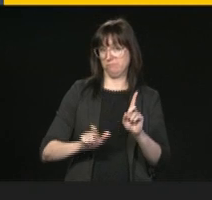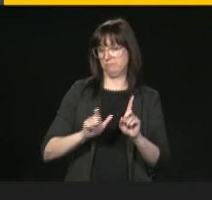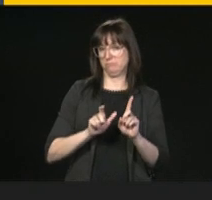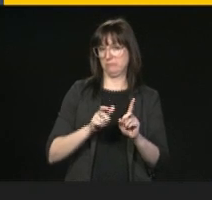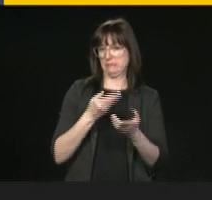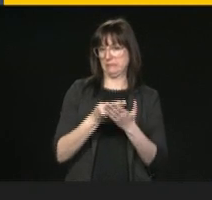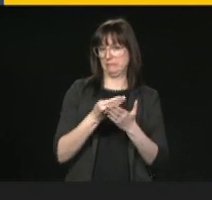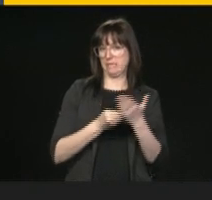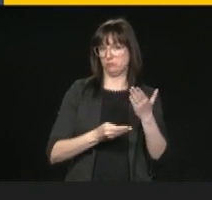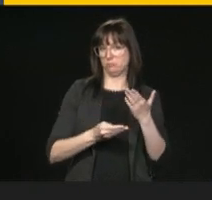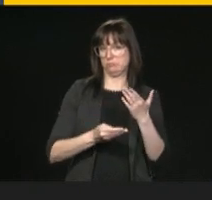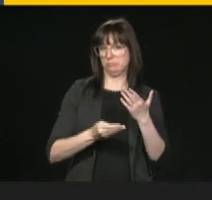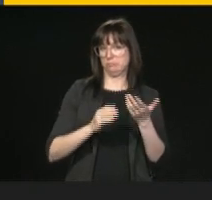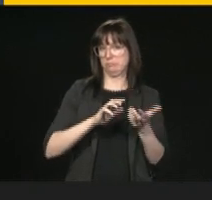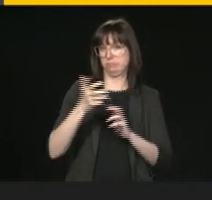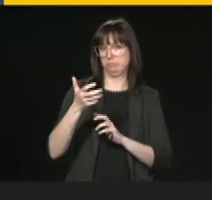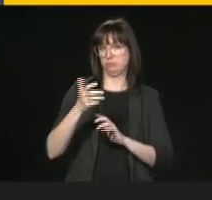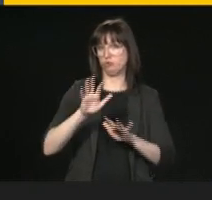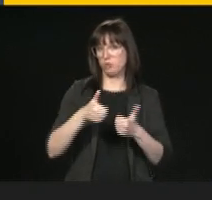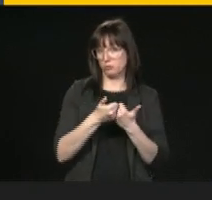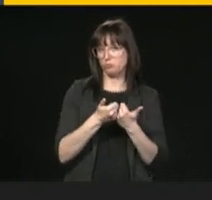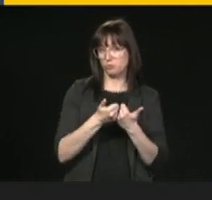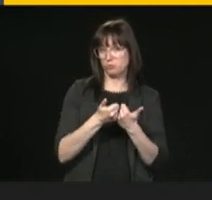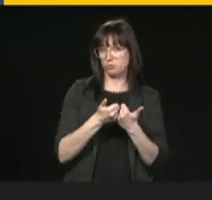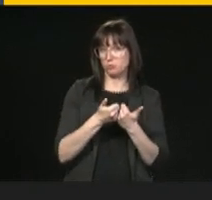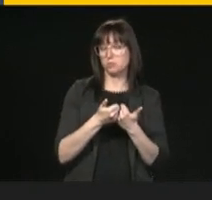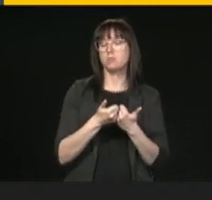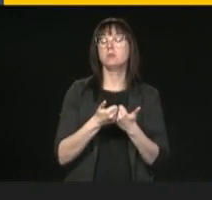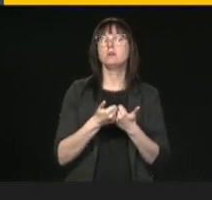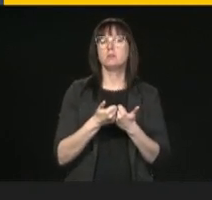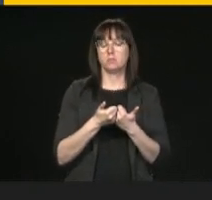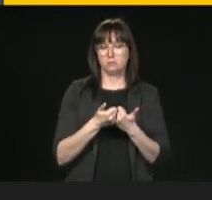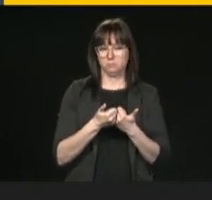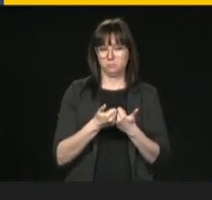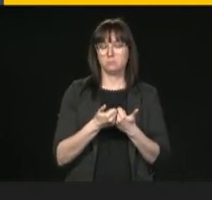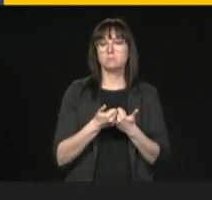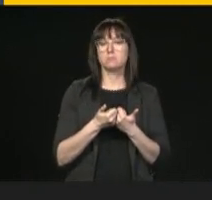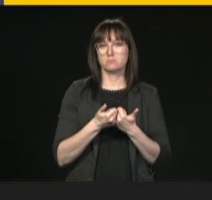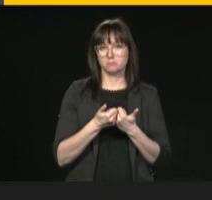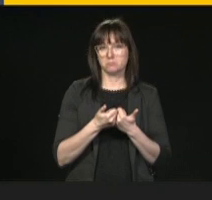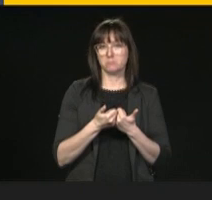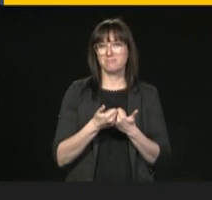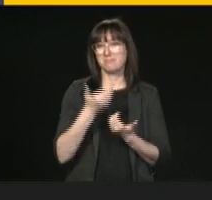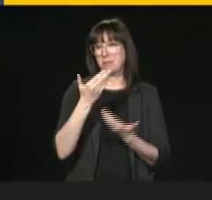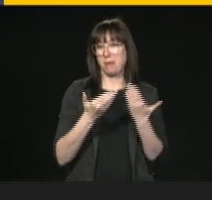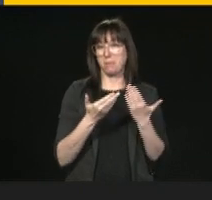that they may miss a monthly credit card payment or